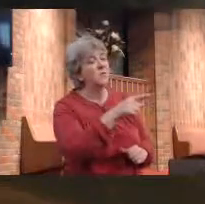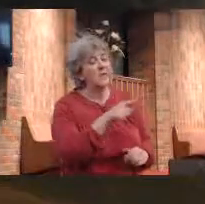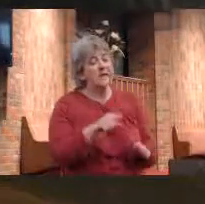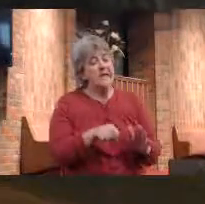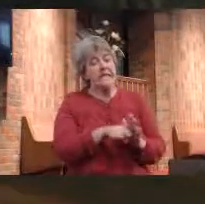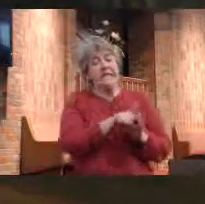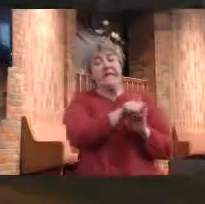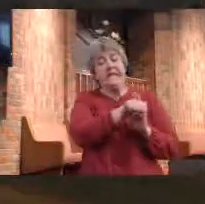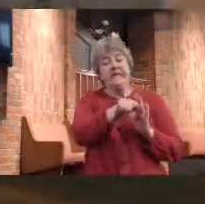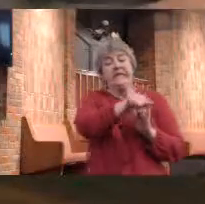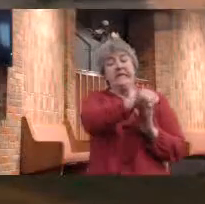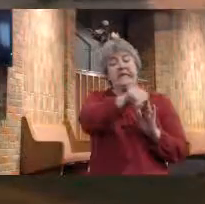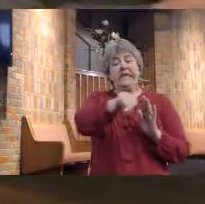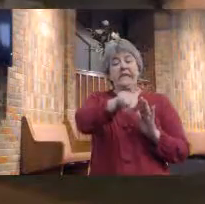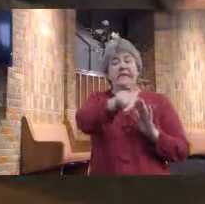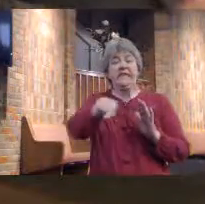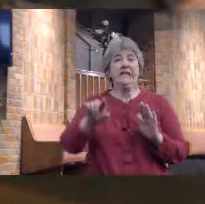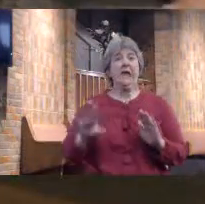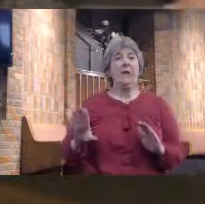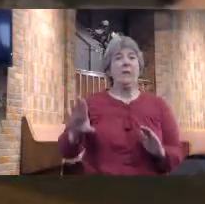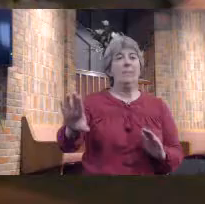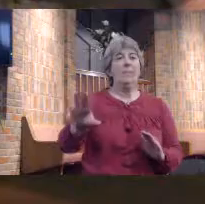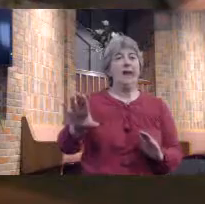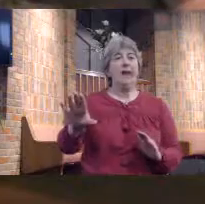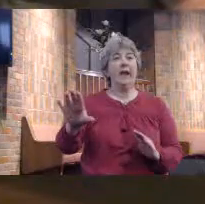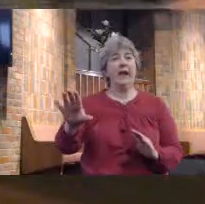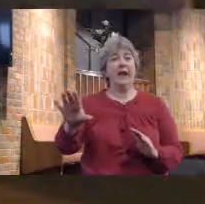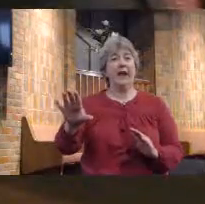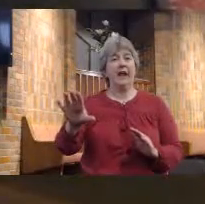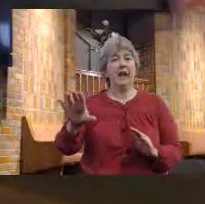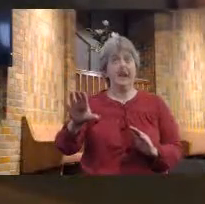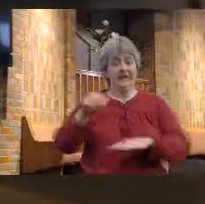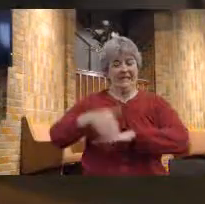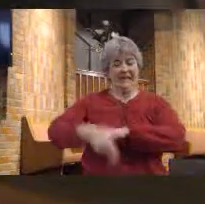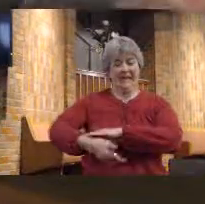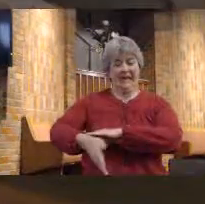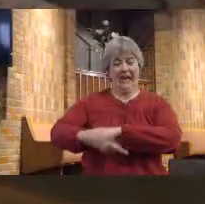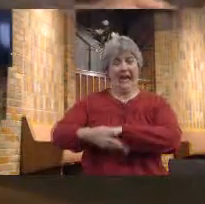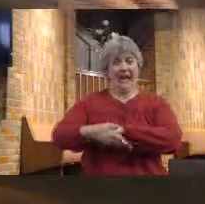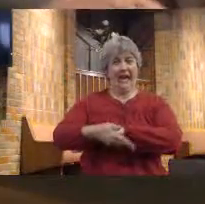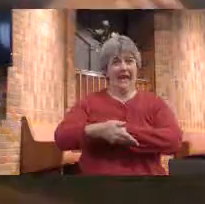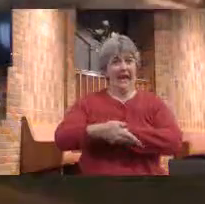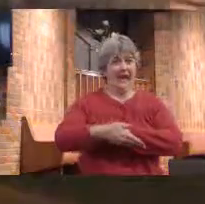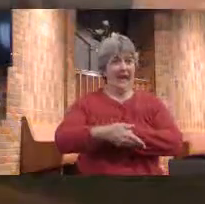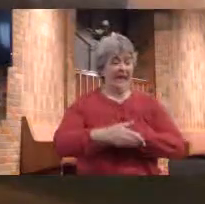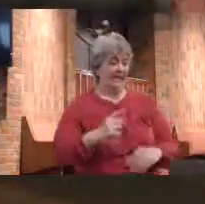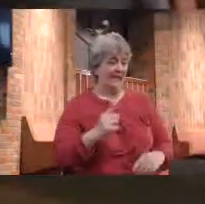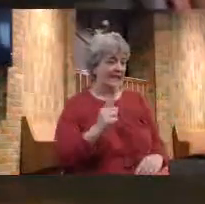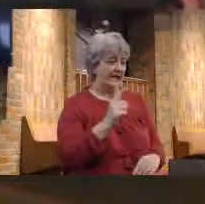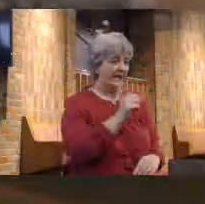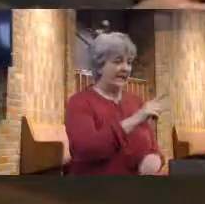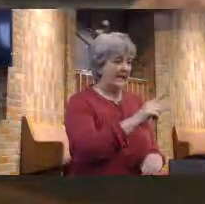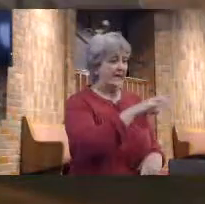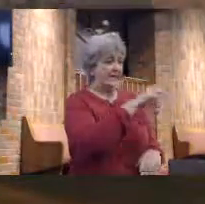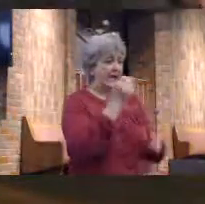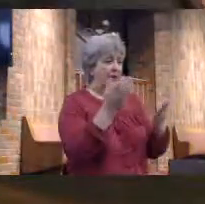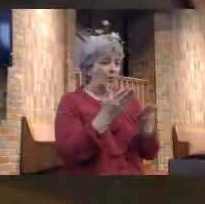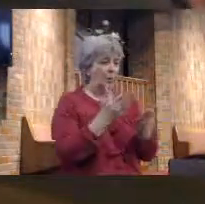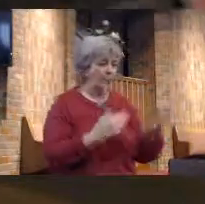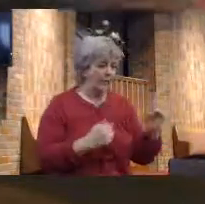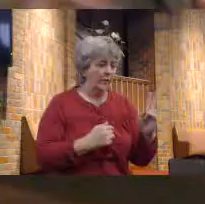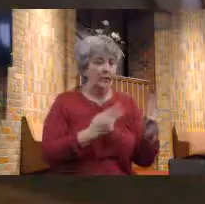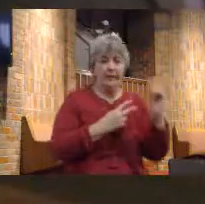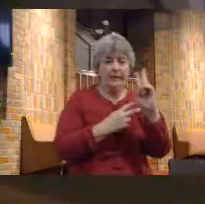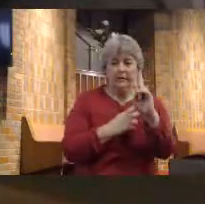of the Midianites tonight. If you're afraid, take a servant with you and listen to what they're saying." So Gideon takes his servant, and they